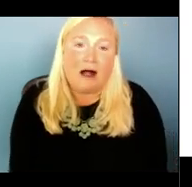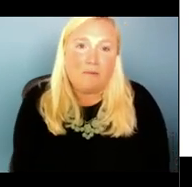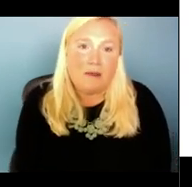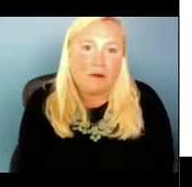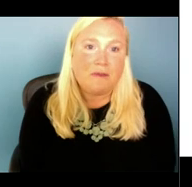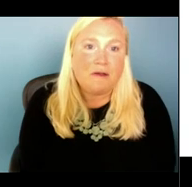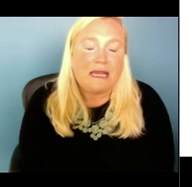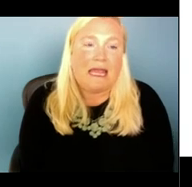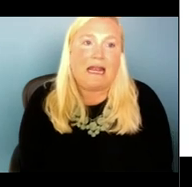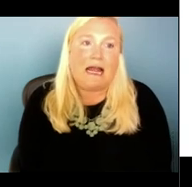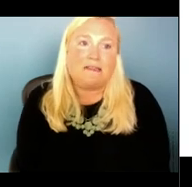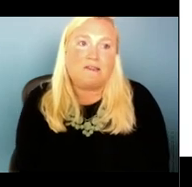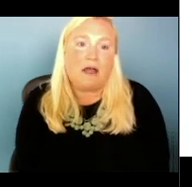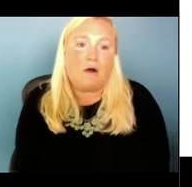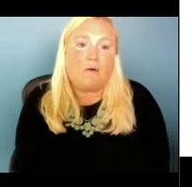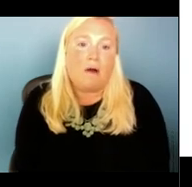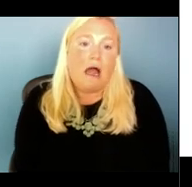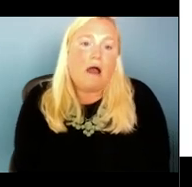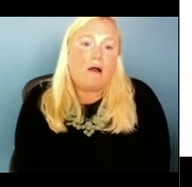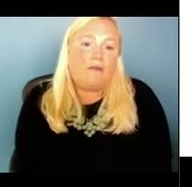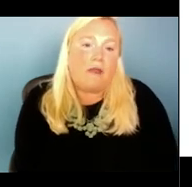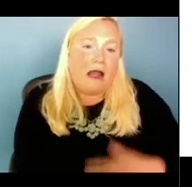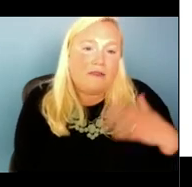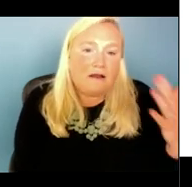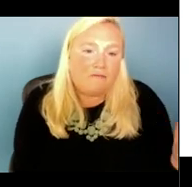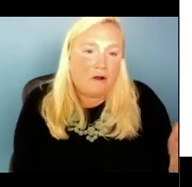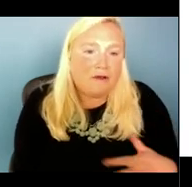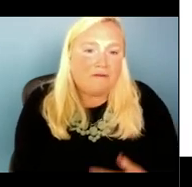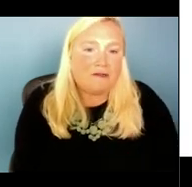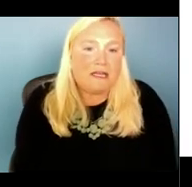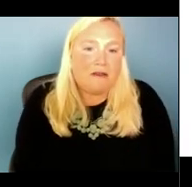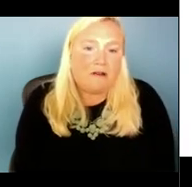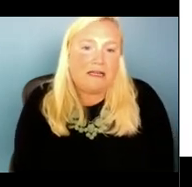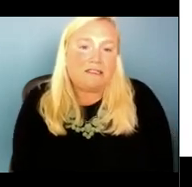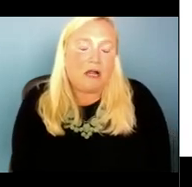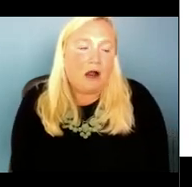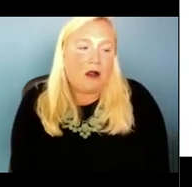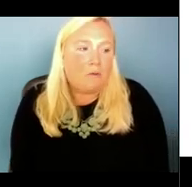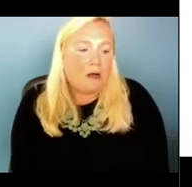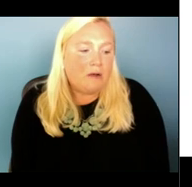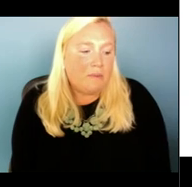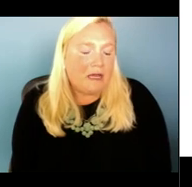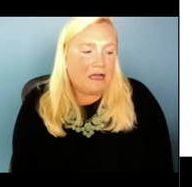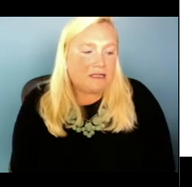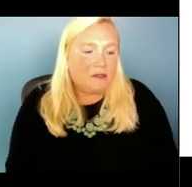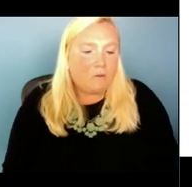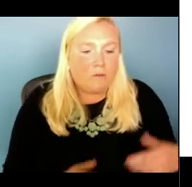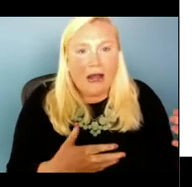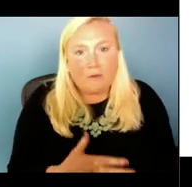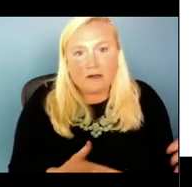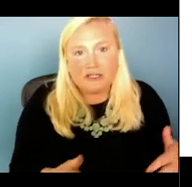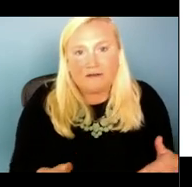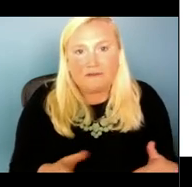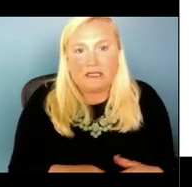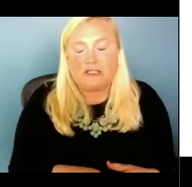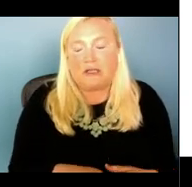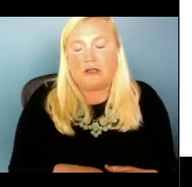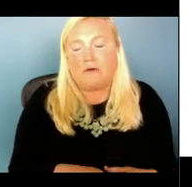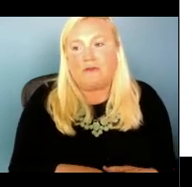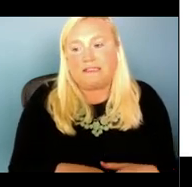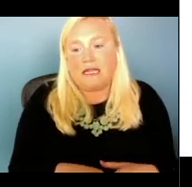our role is to help people communicate. And so I think verbal diversity relates to our work, because now